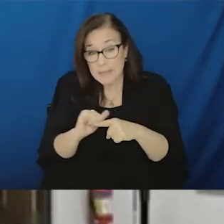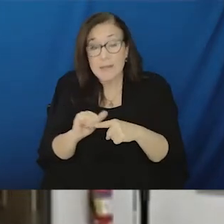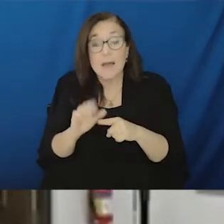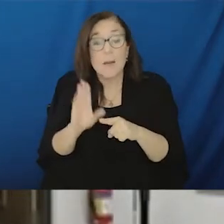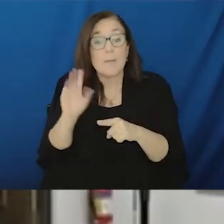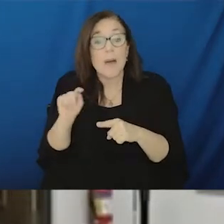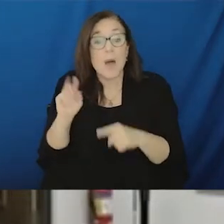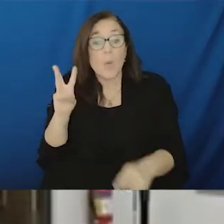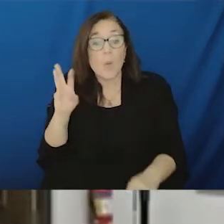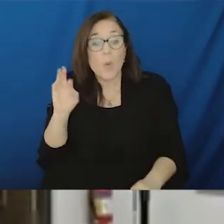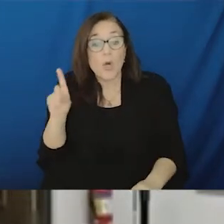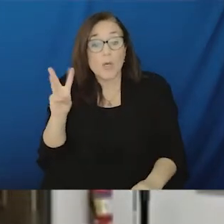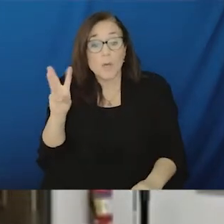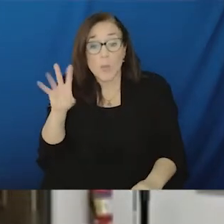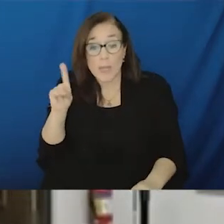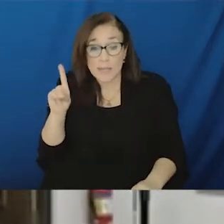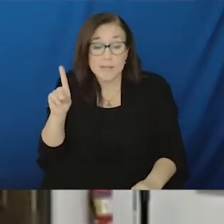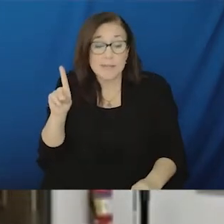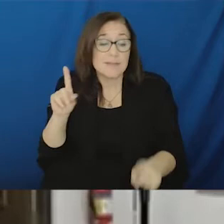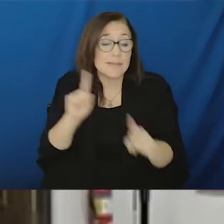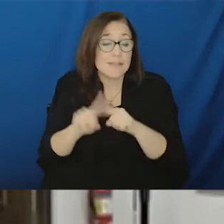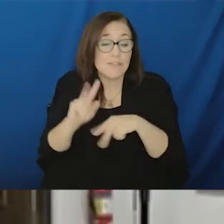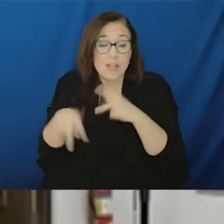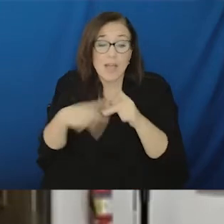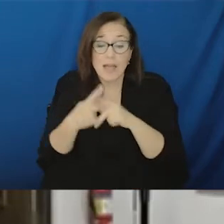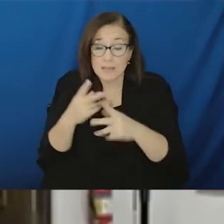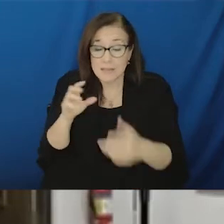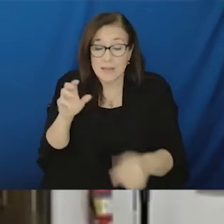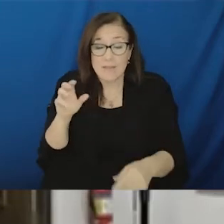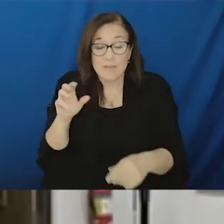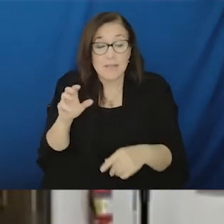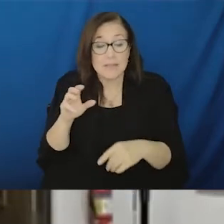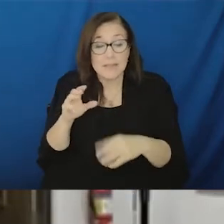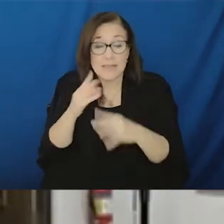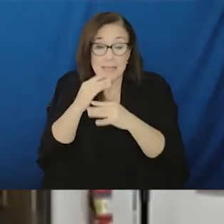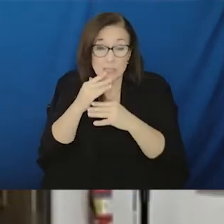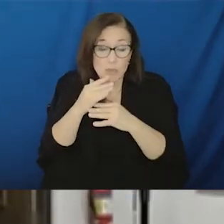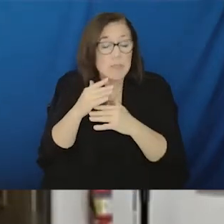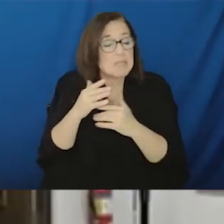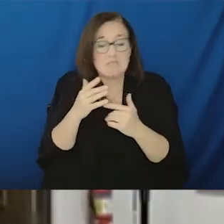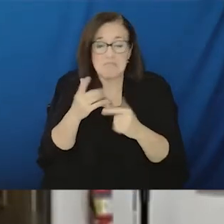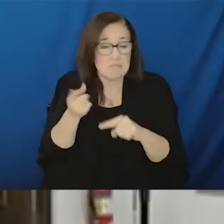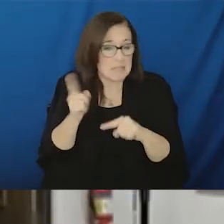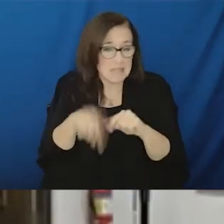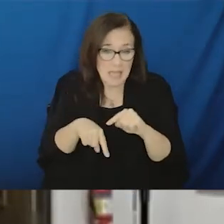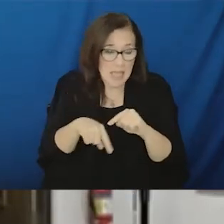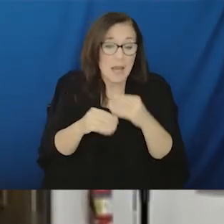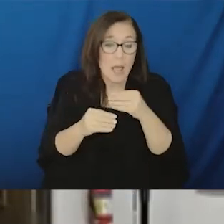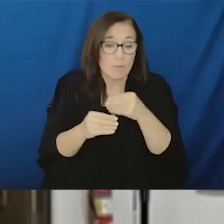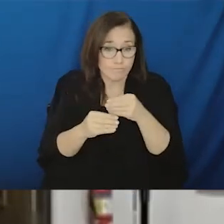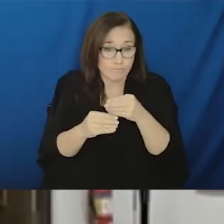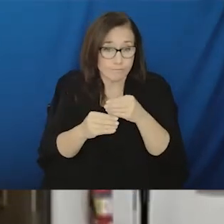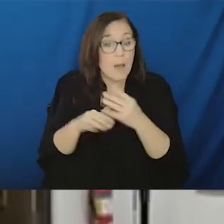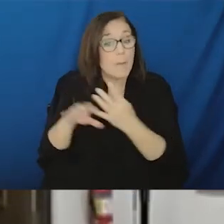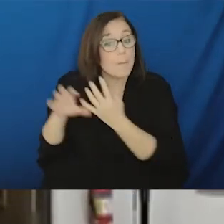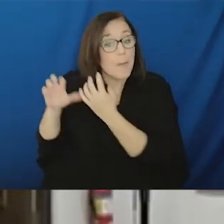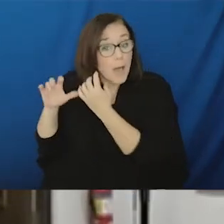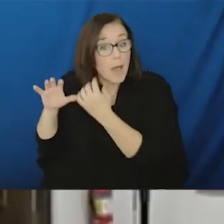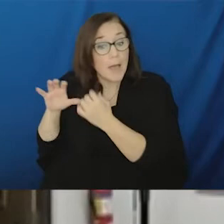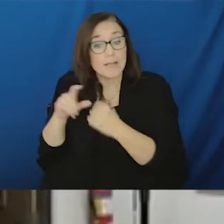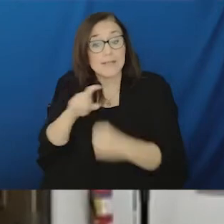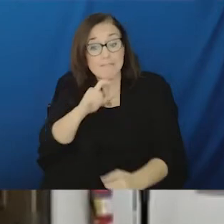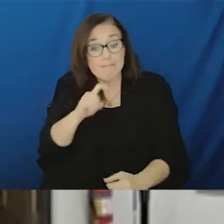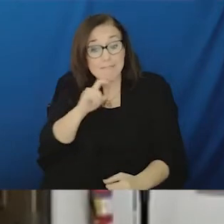oboes and one other, they can't play at all, but flutes can if they play in a certain way. So all those things are still